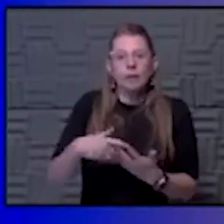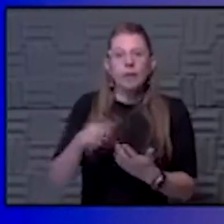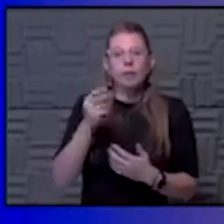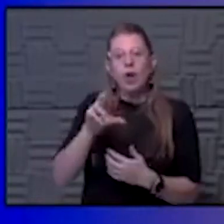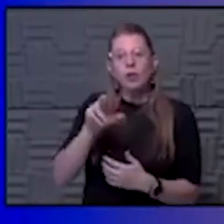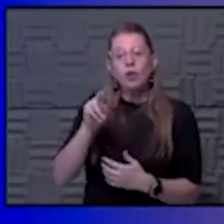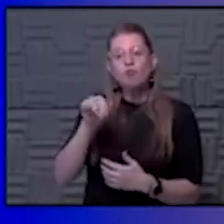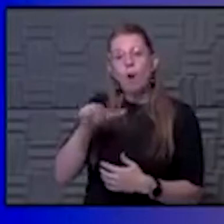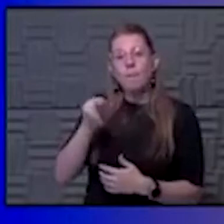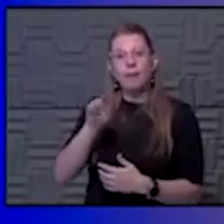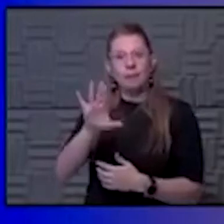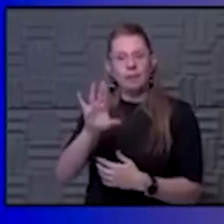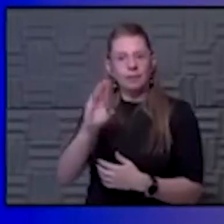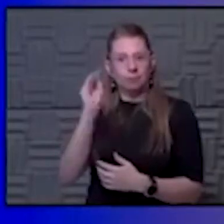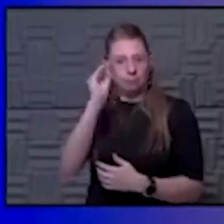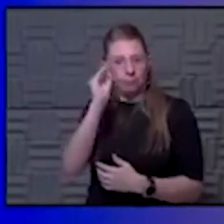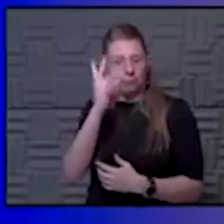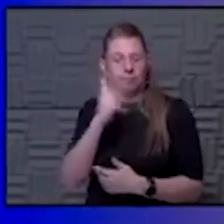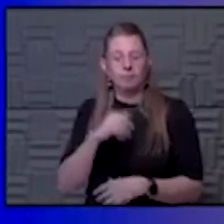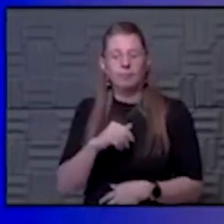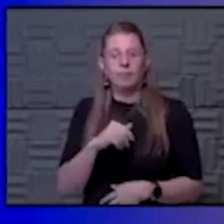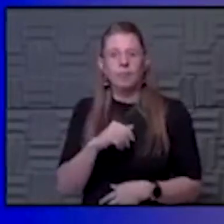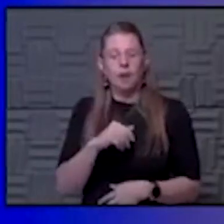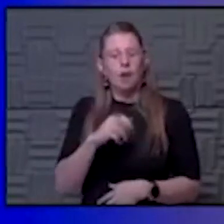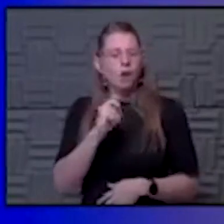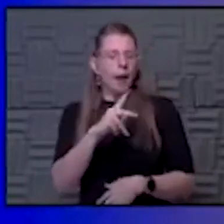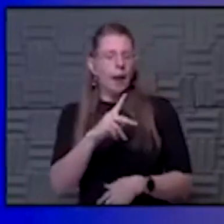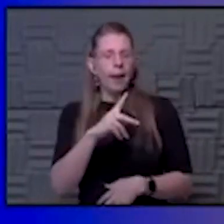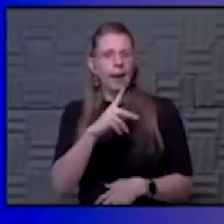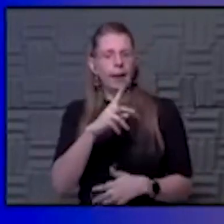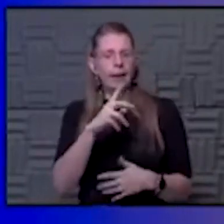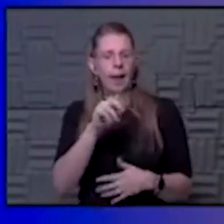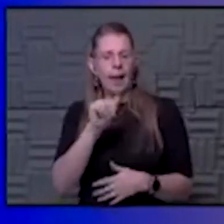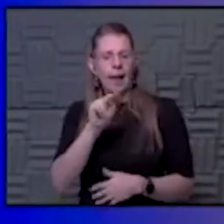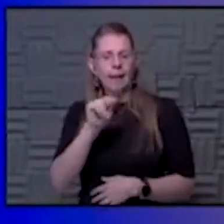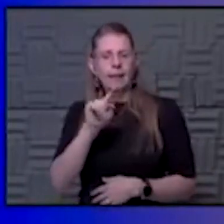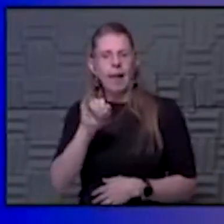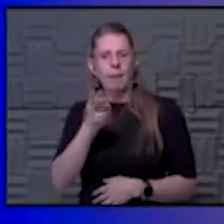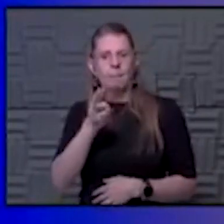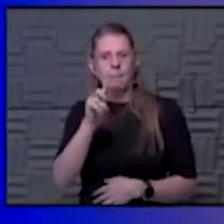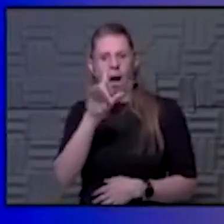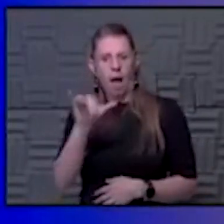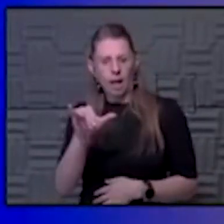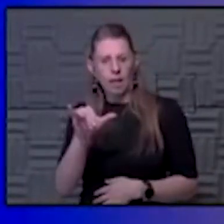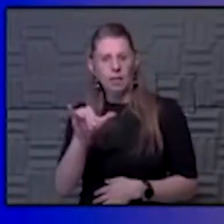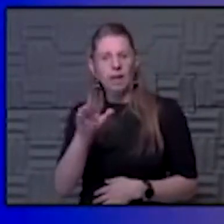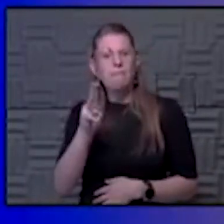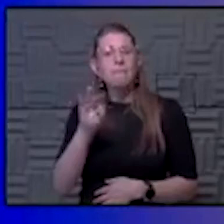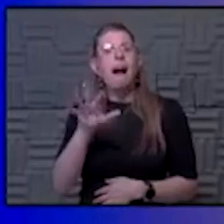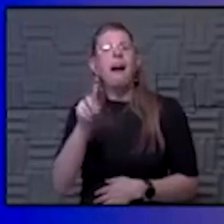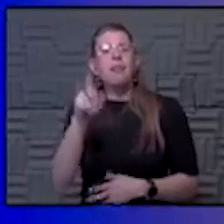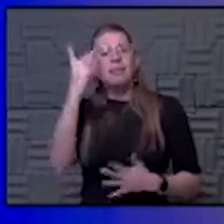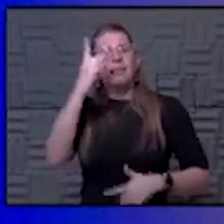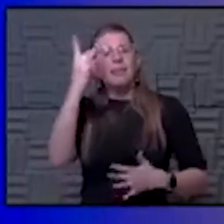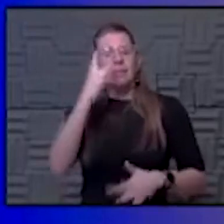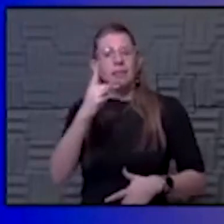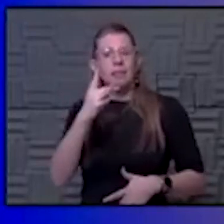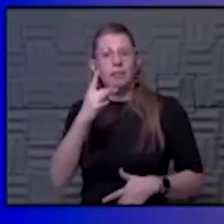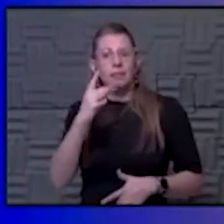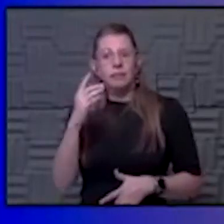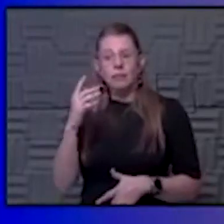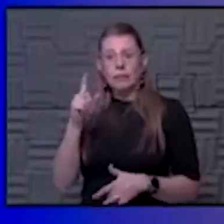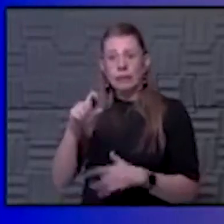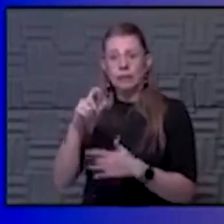point, certainly we know that, okay, maybe you have had antibodies or you've had the disease. Well, if you've had mild disease and you haven't even had to seek